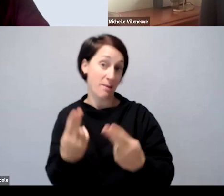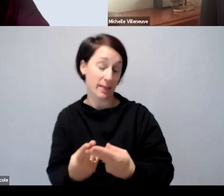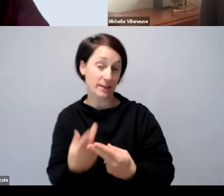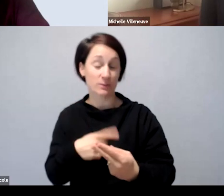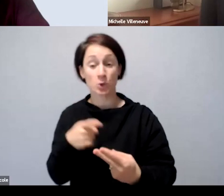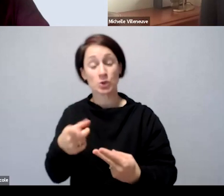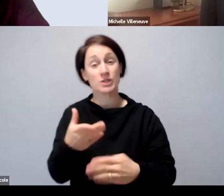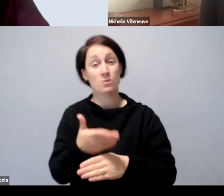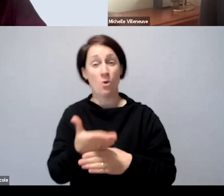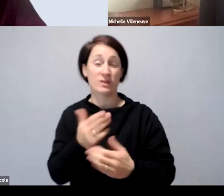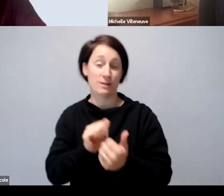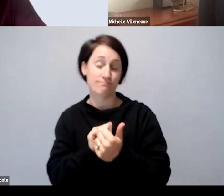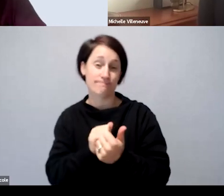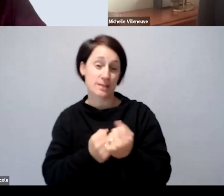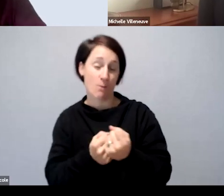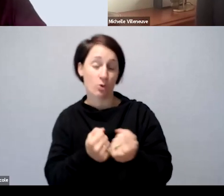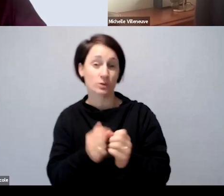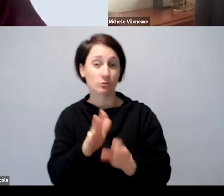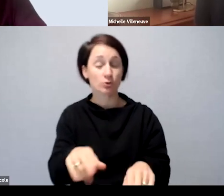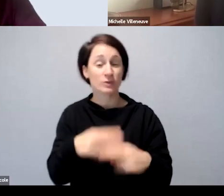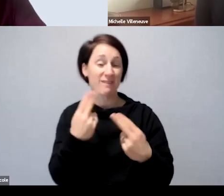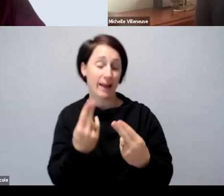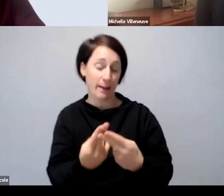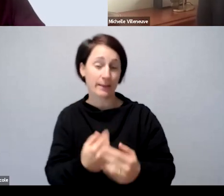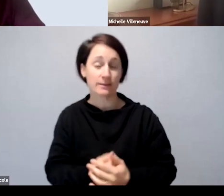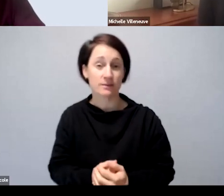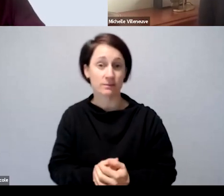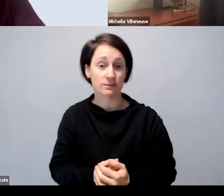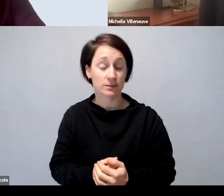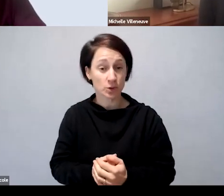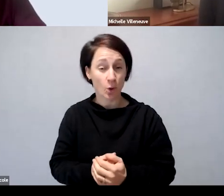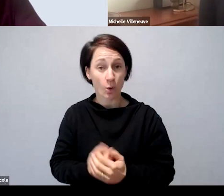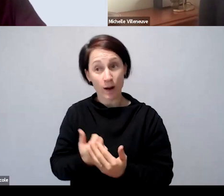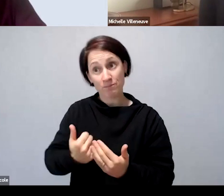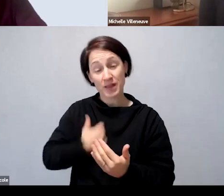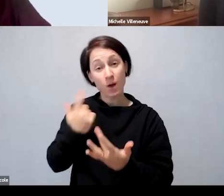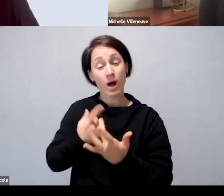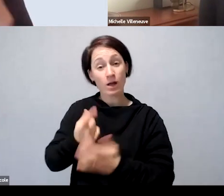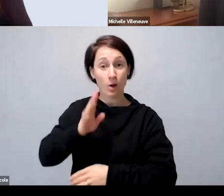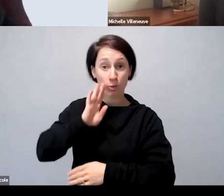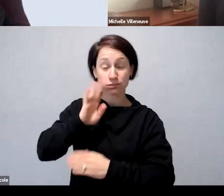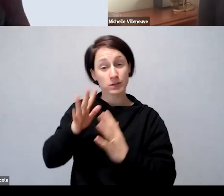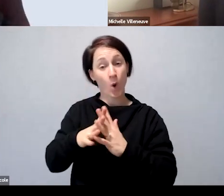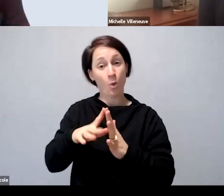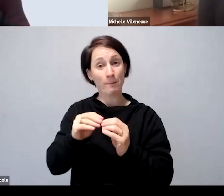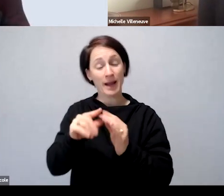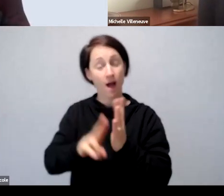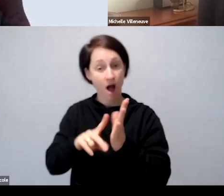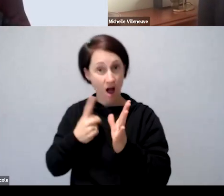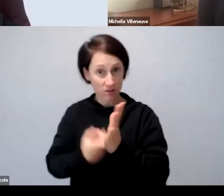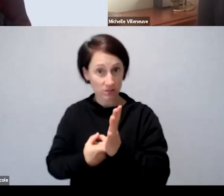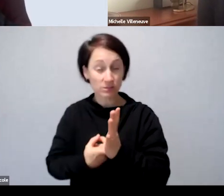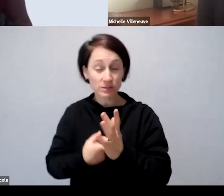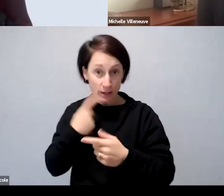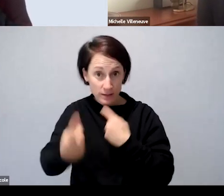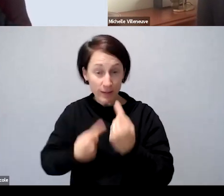services on a one-to-one basis. But there's numerous examples in the implementation webinars where people can see how that applies. And I suppose I should maybe